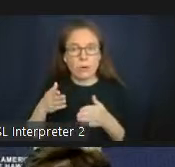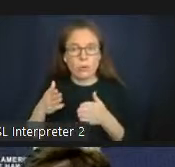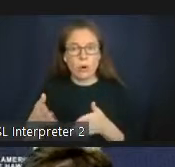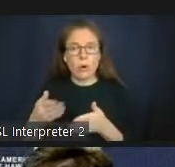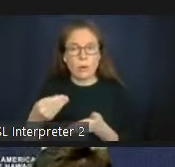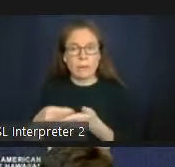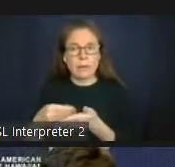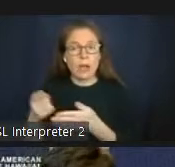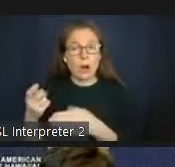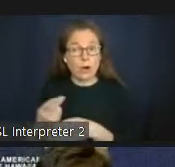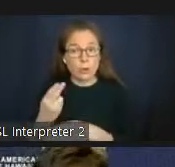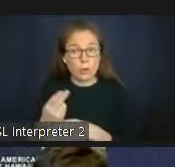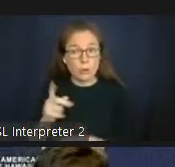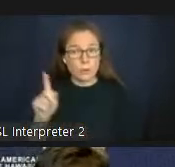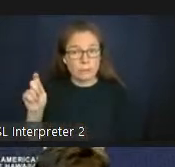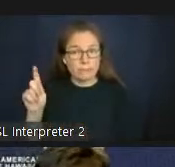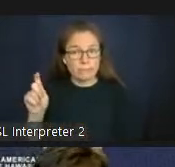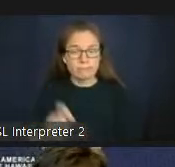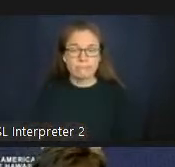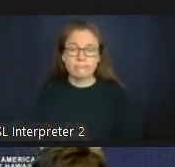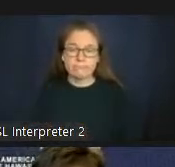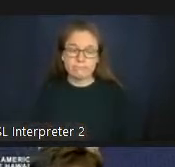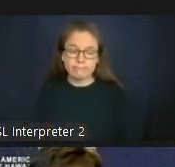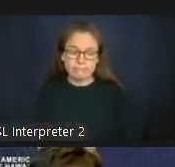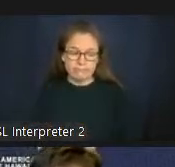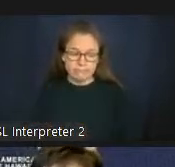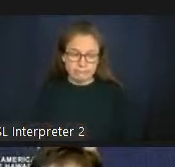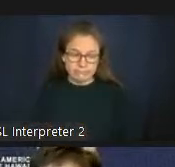this particular area.